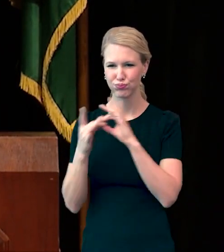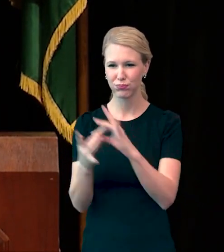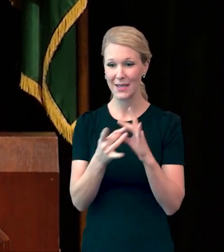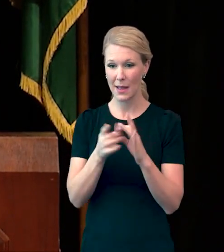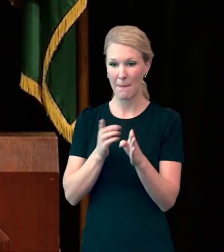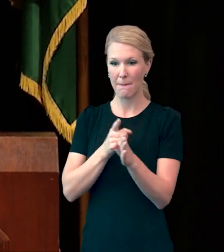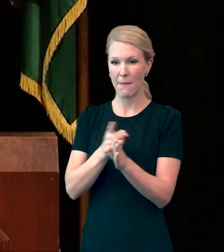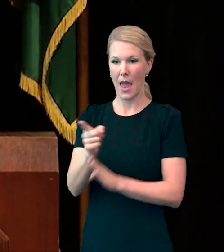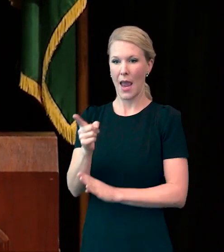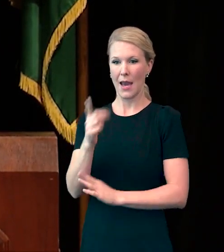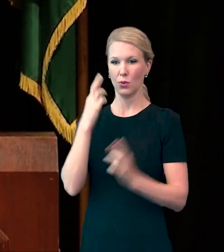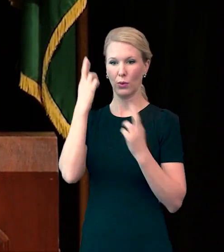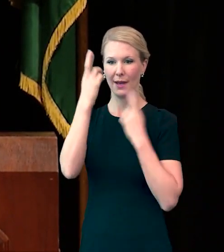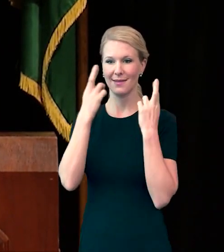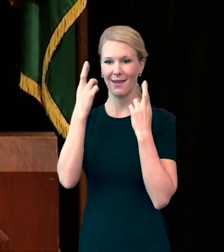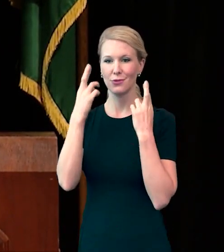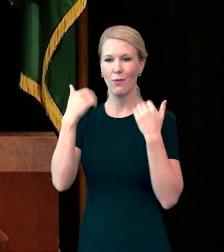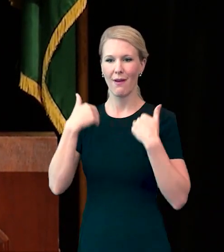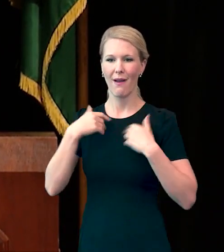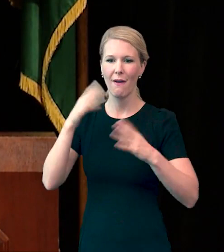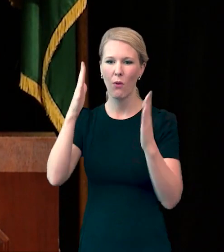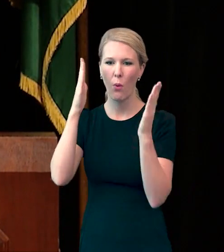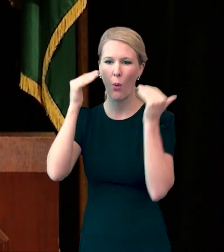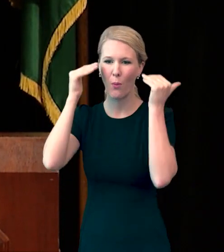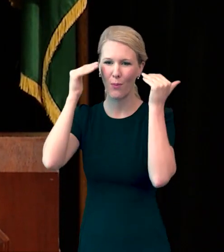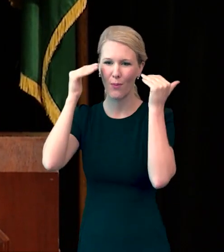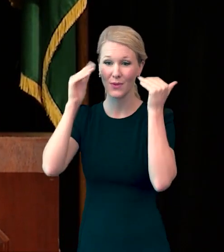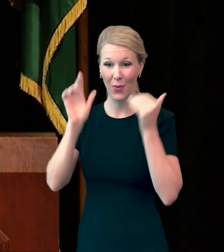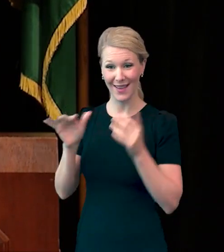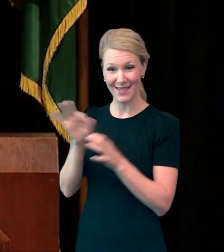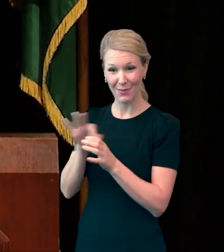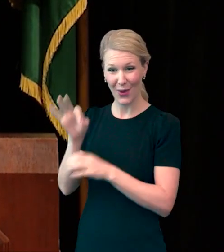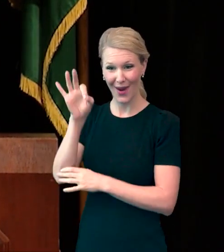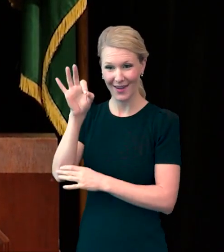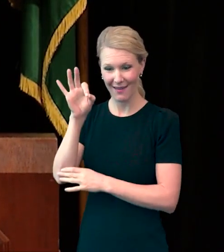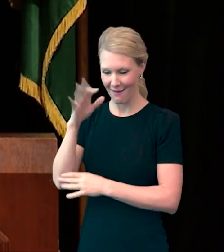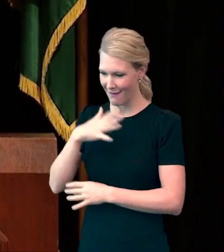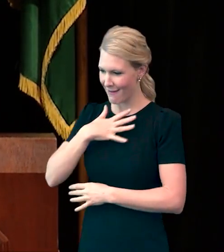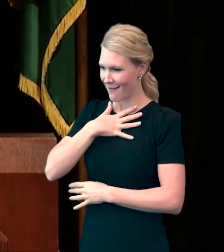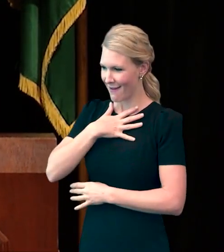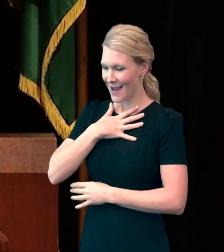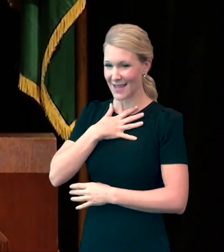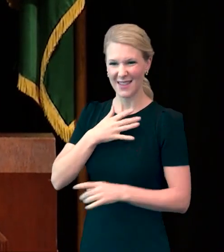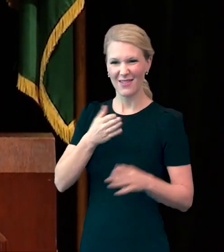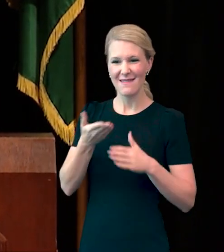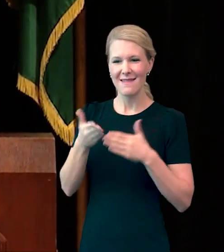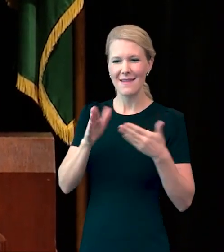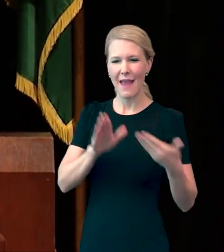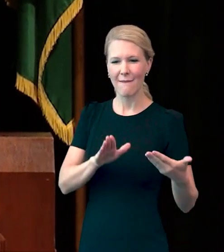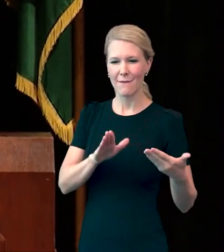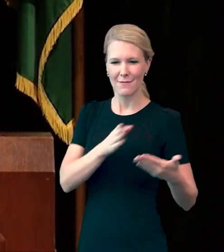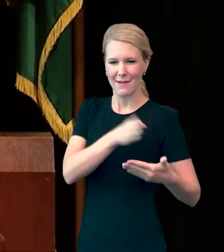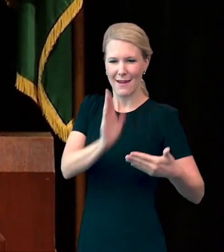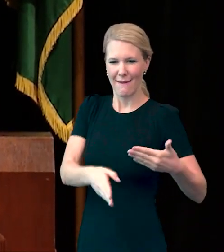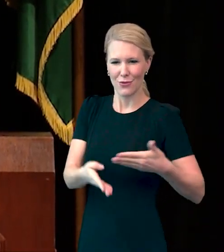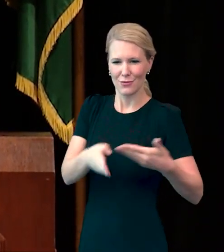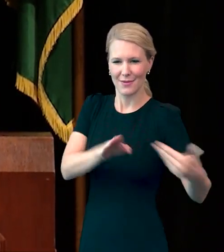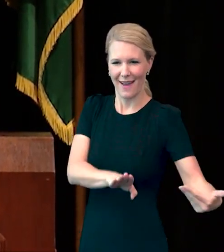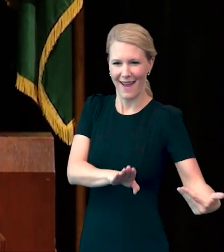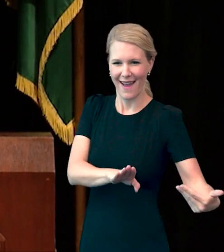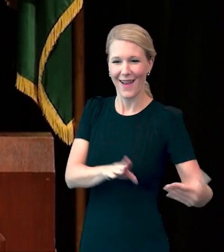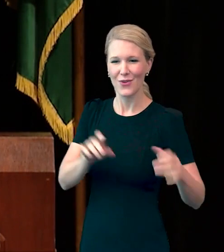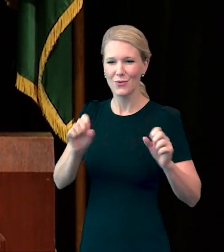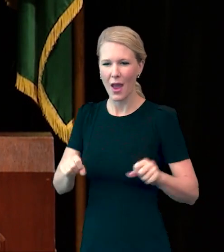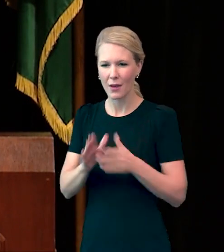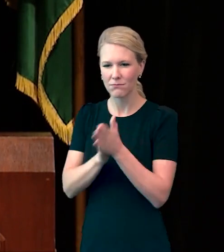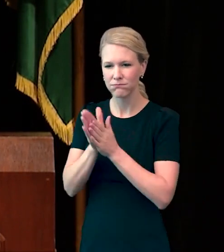one of the main reasons I feel hopeful about the future. That spirit, reflected by a never say die and a